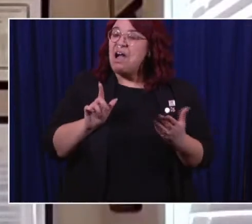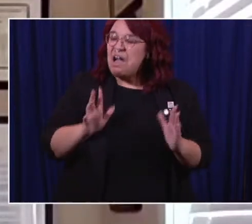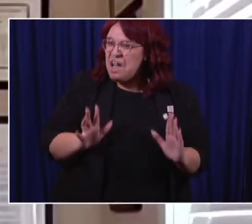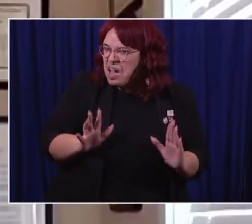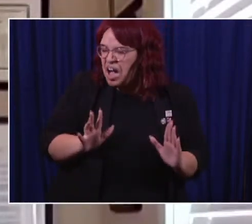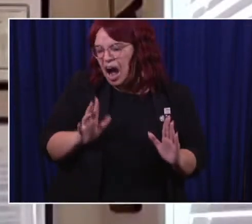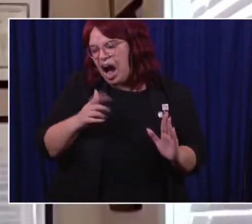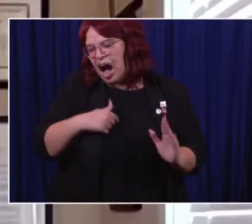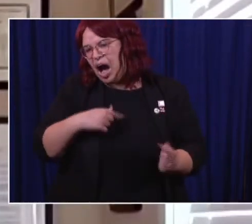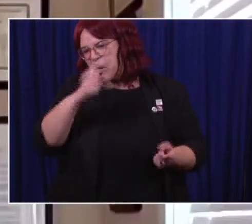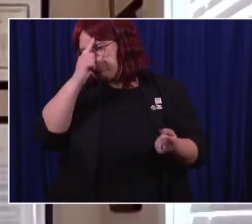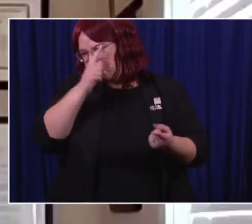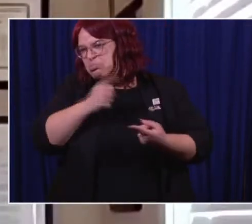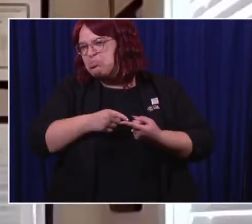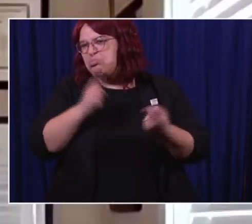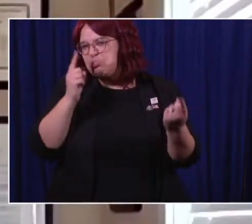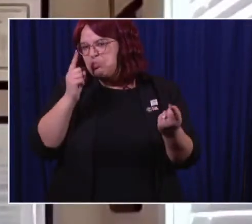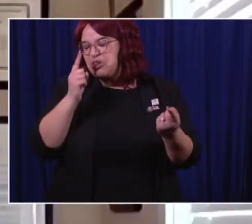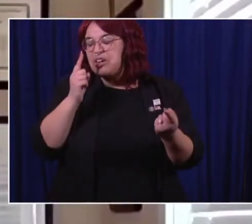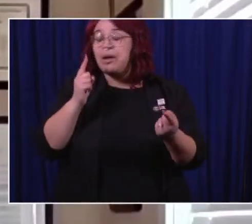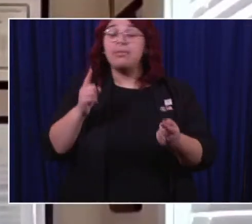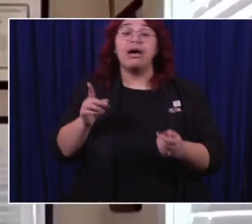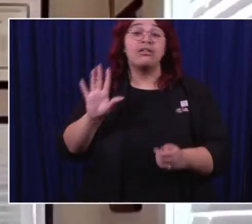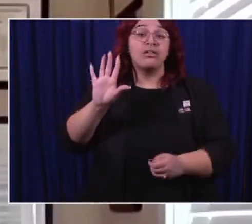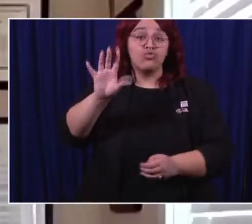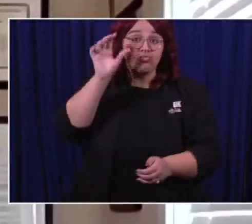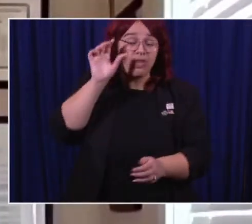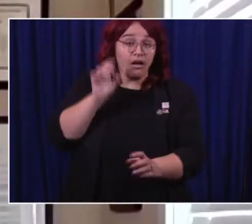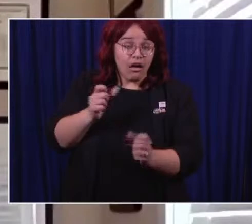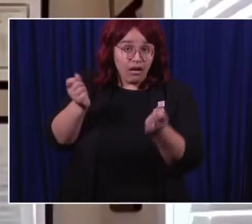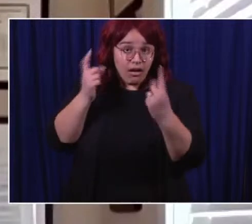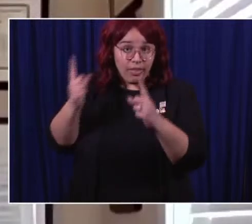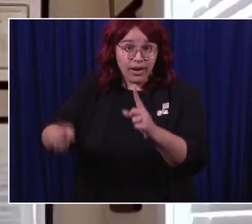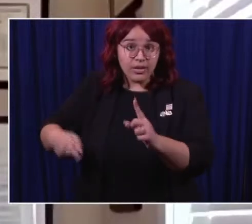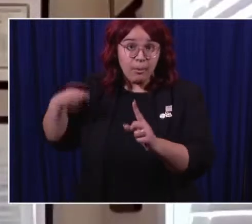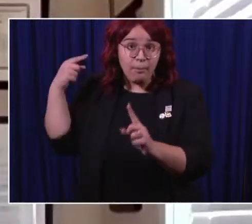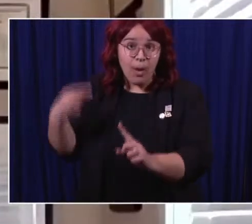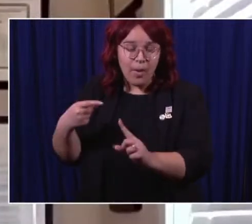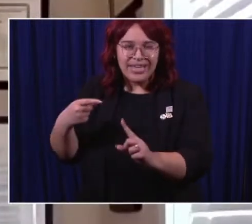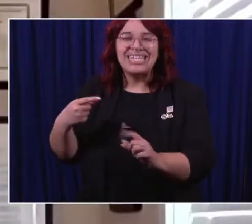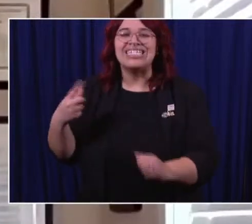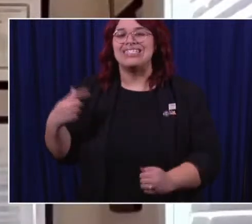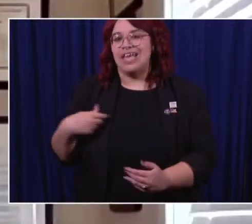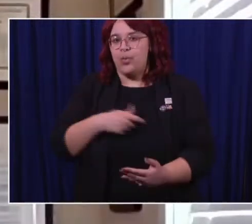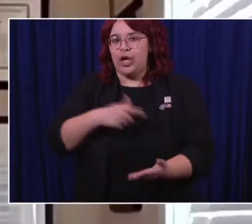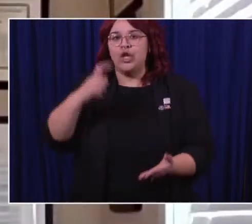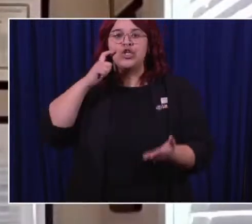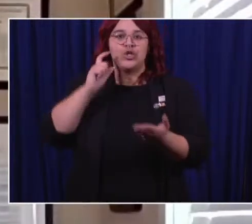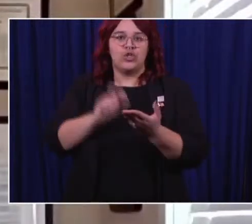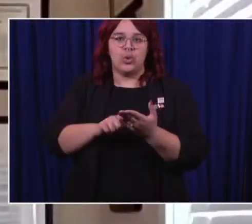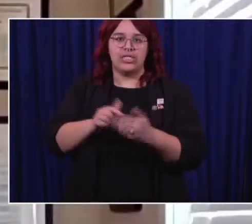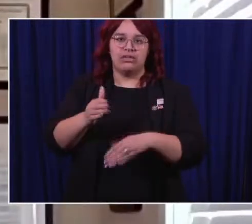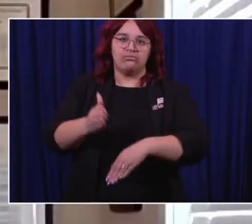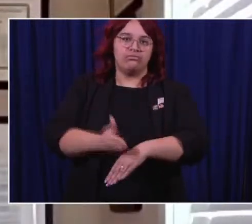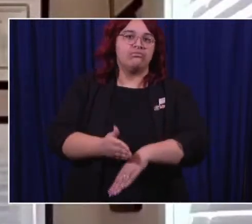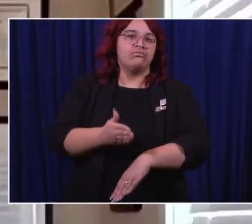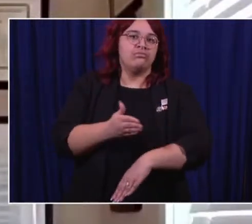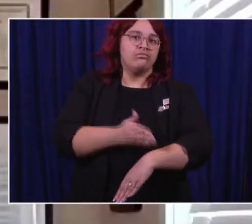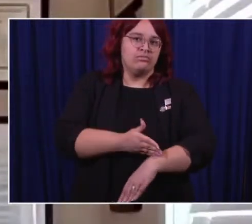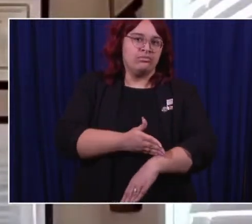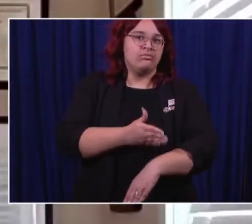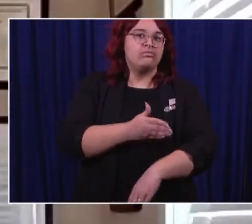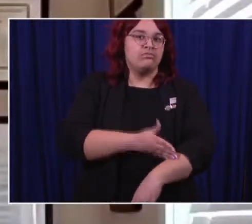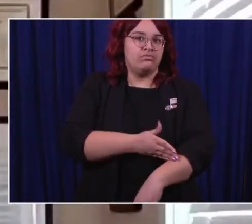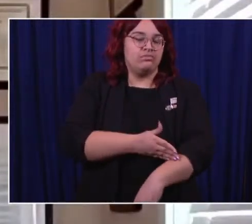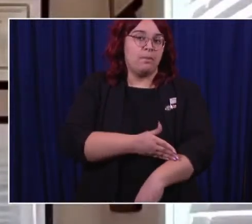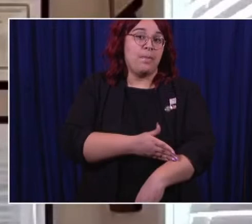the impact of vaccines. It's clear that immunity in our country